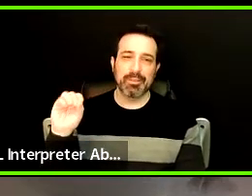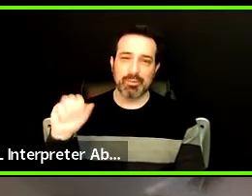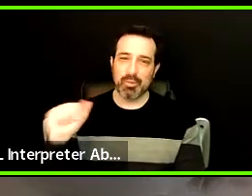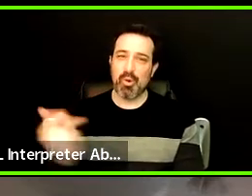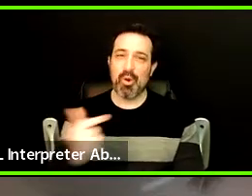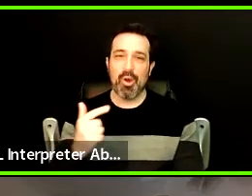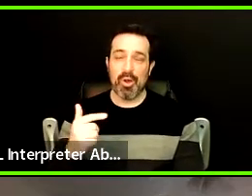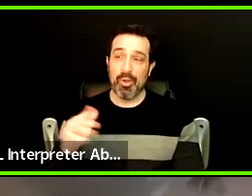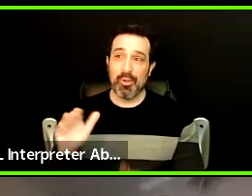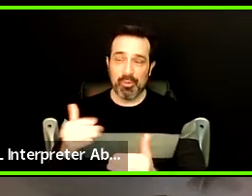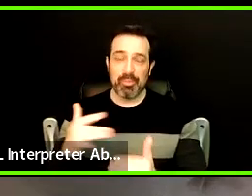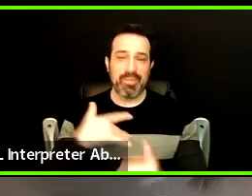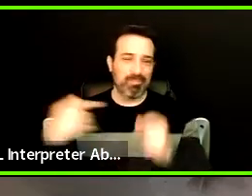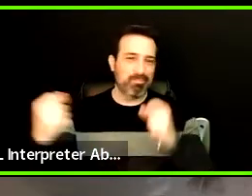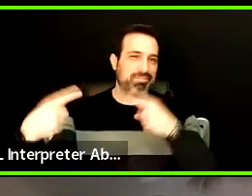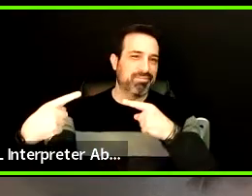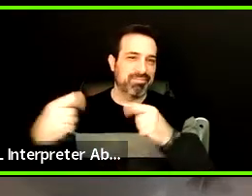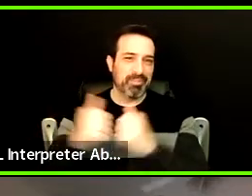that.